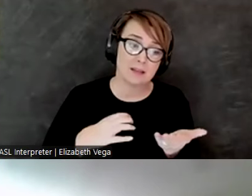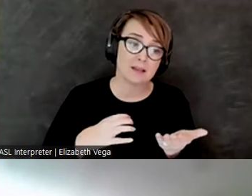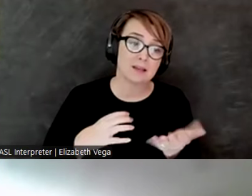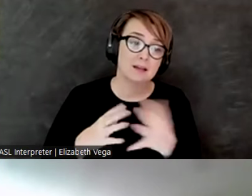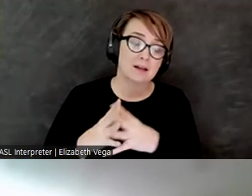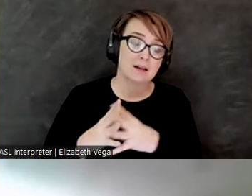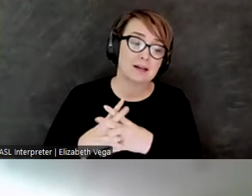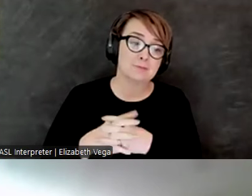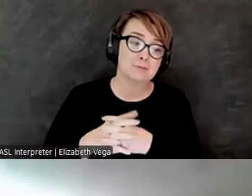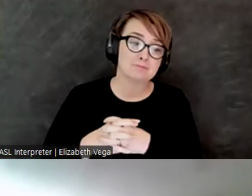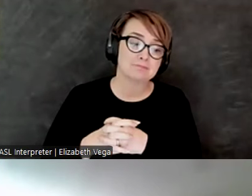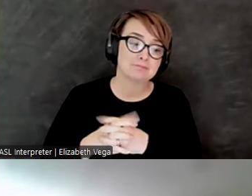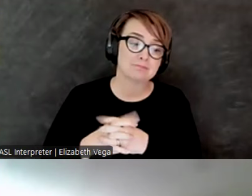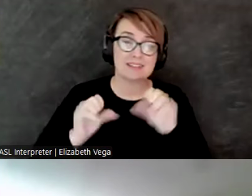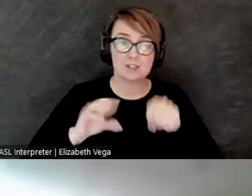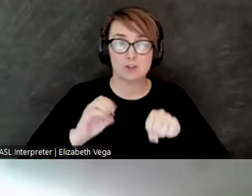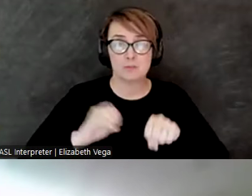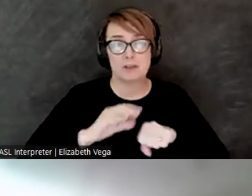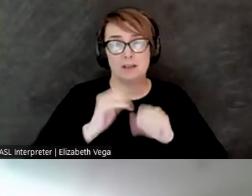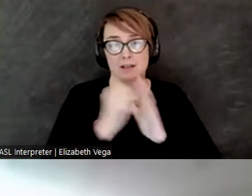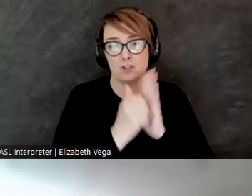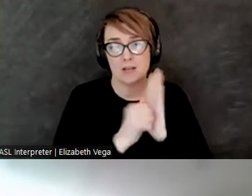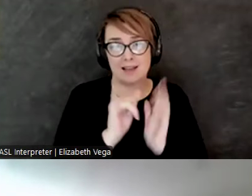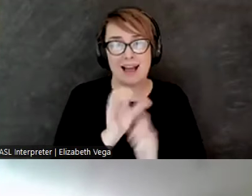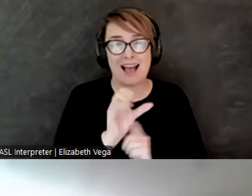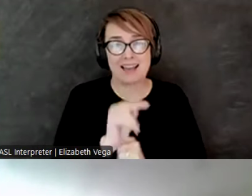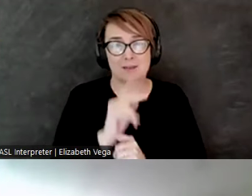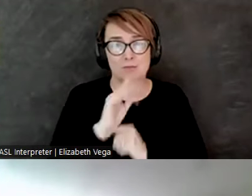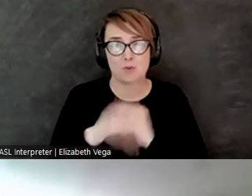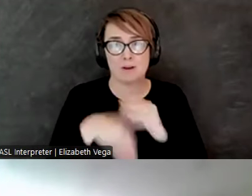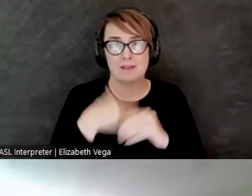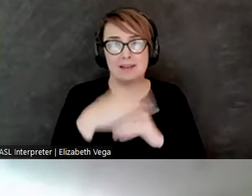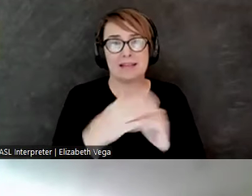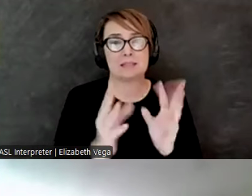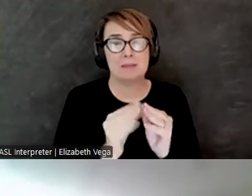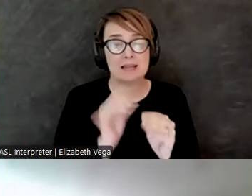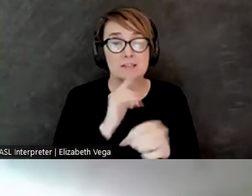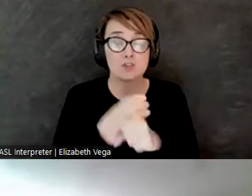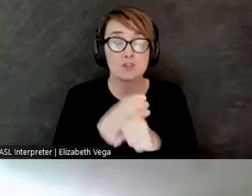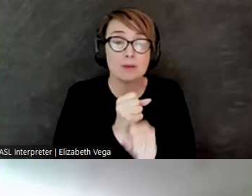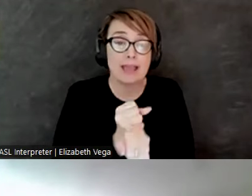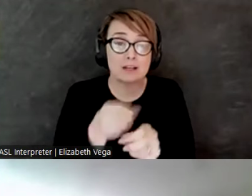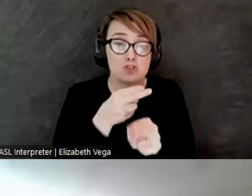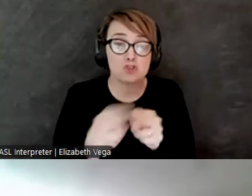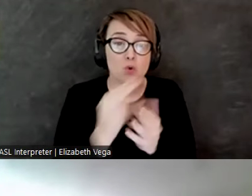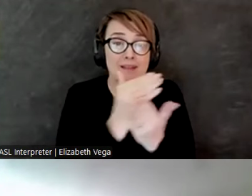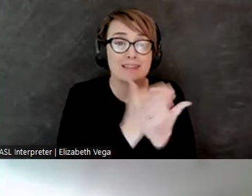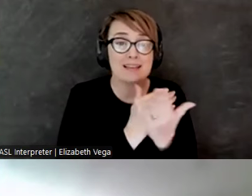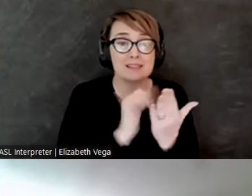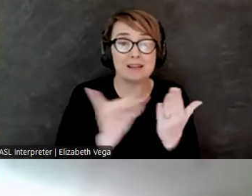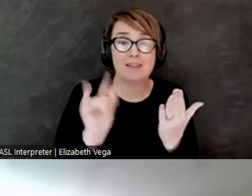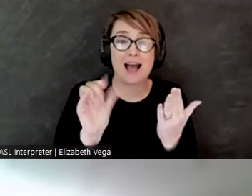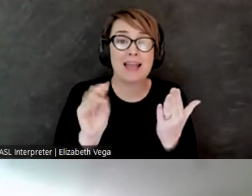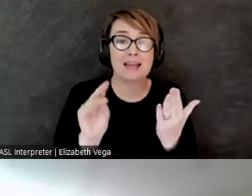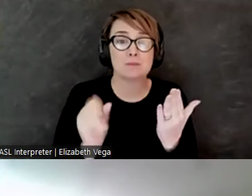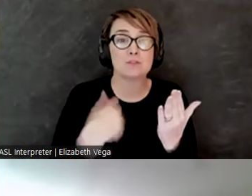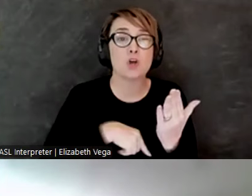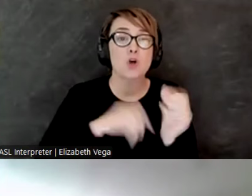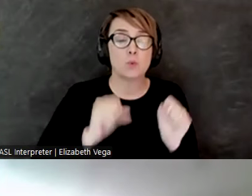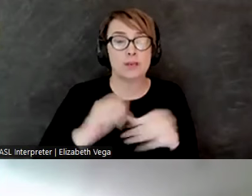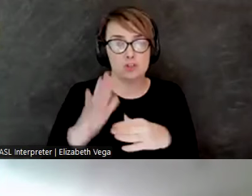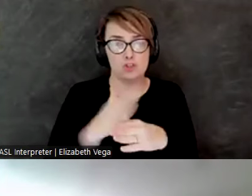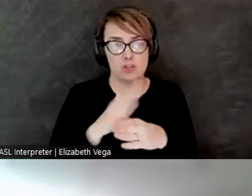and this could be an agenda item for our next meeting, is creating a short list of items that we can share with the master plan to take